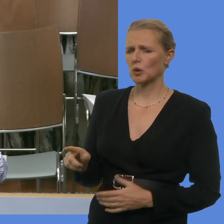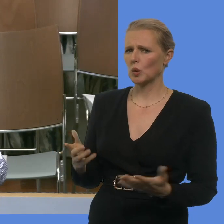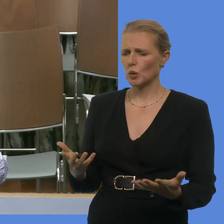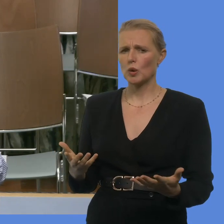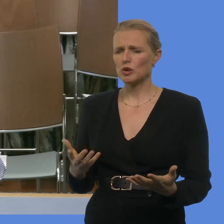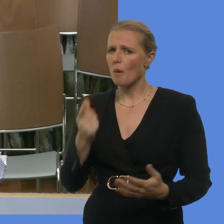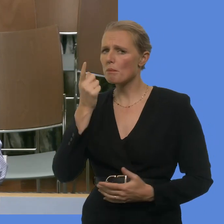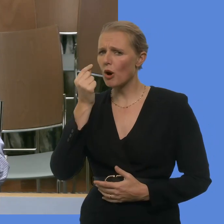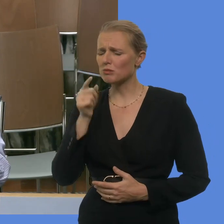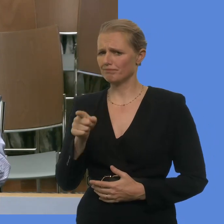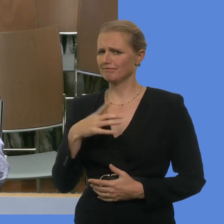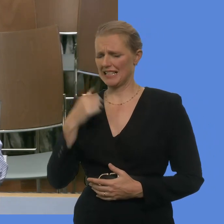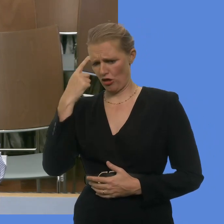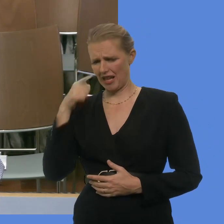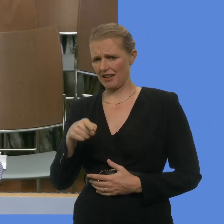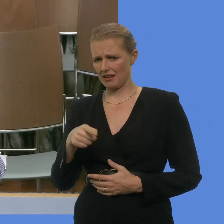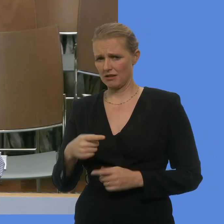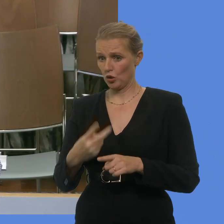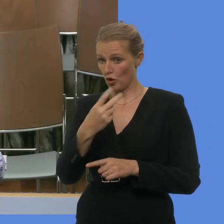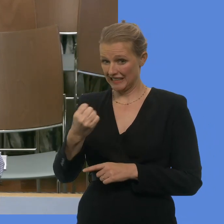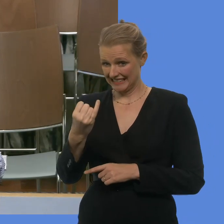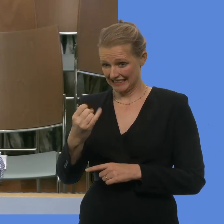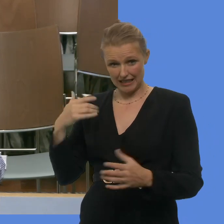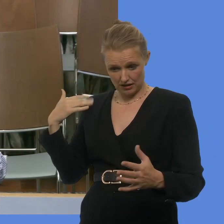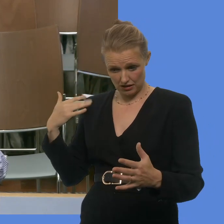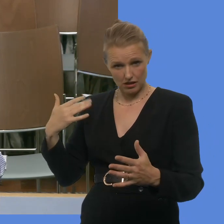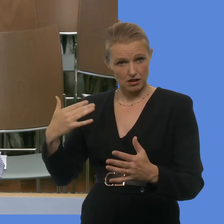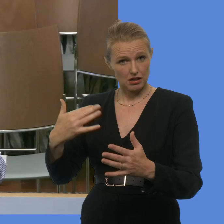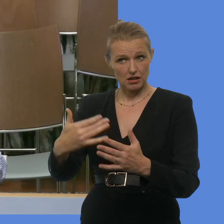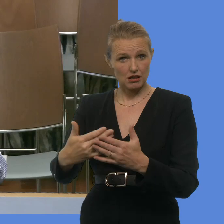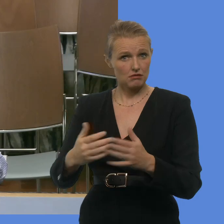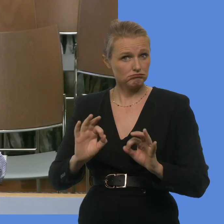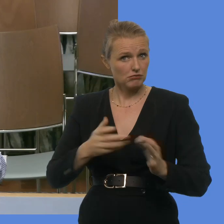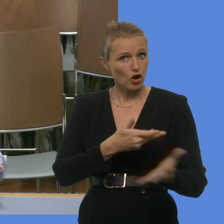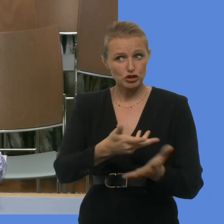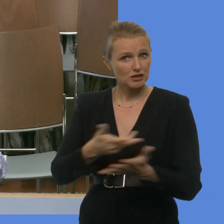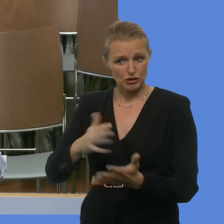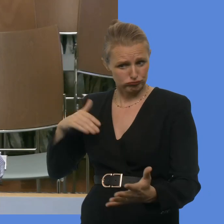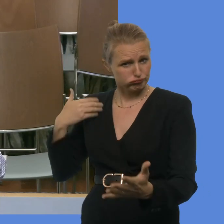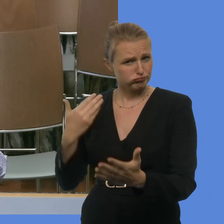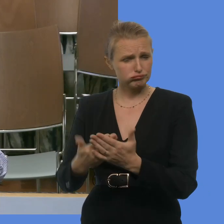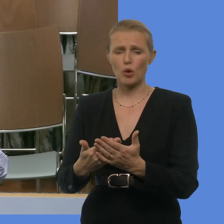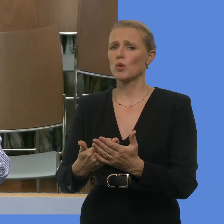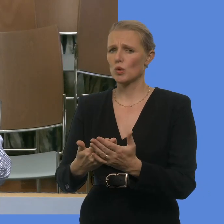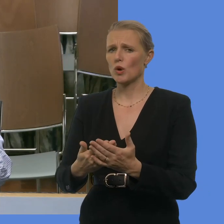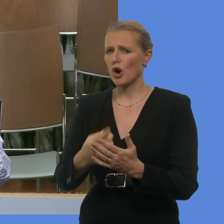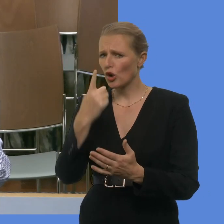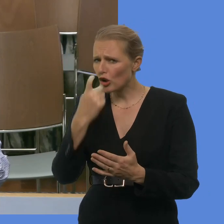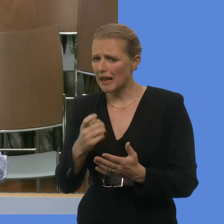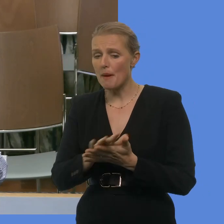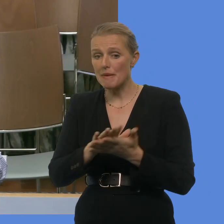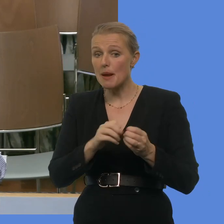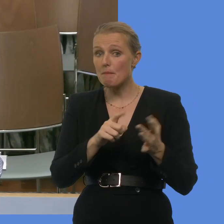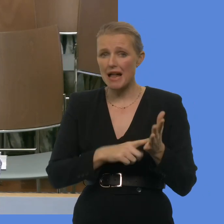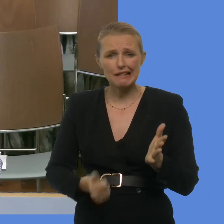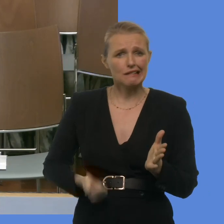may wish to consider whether the absence of a more formal consultation process could impact the bill's effectiveness,